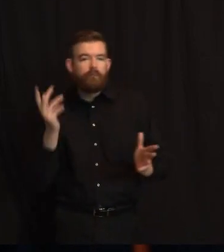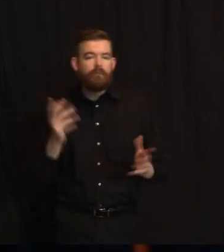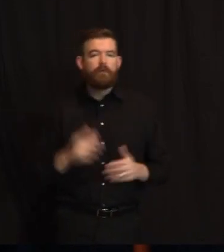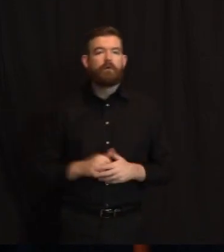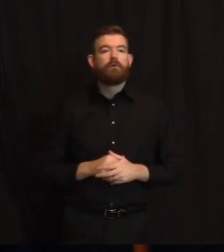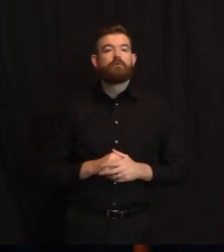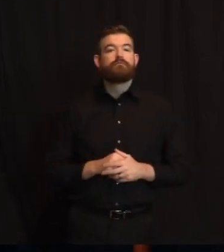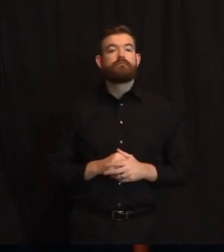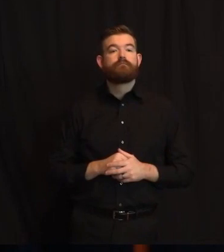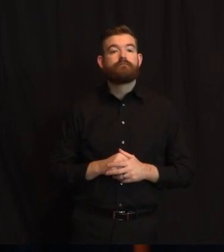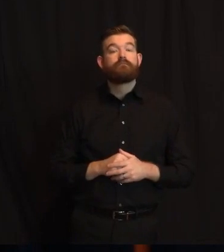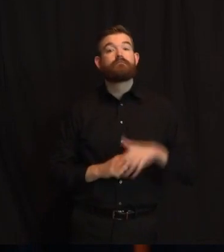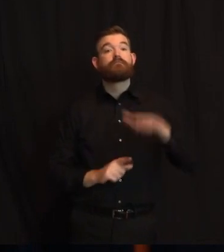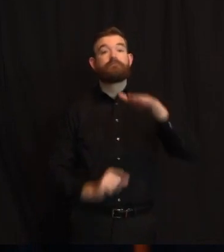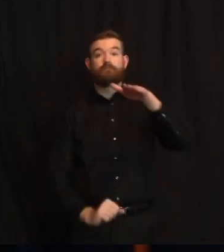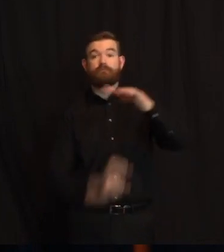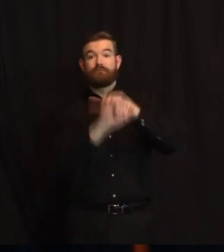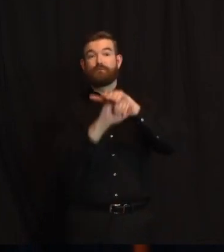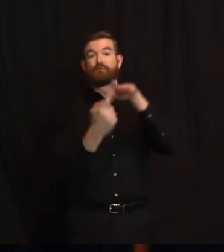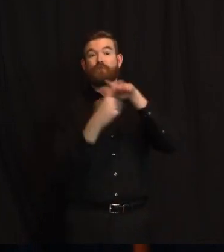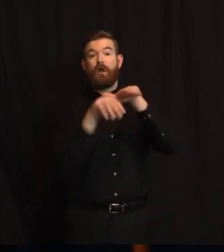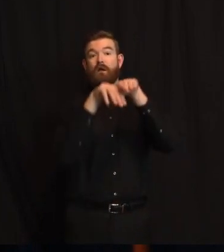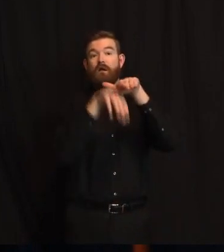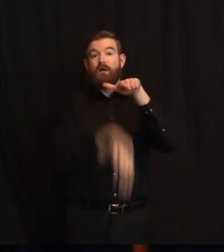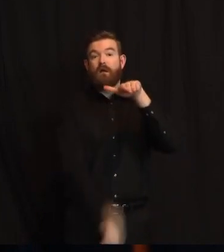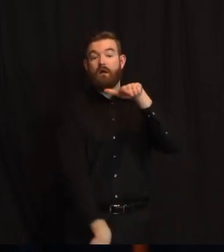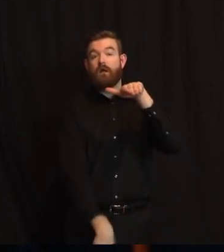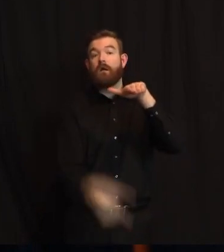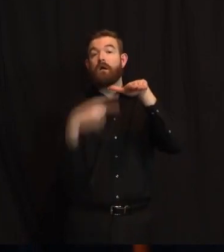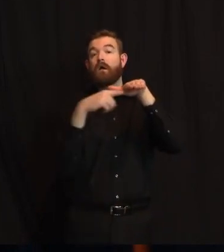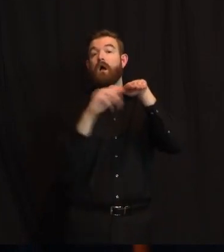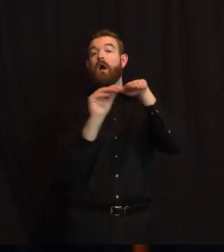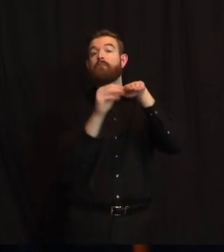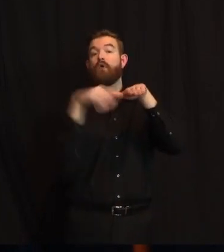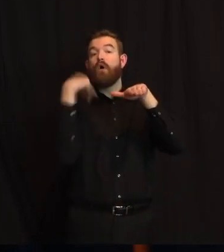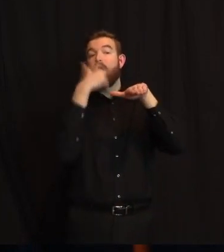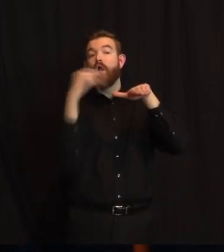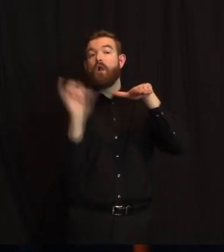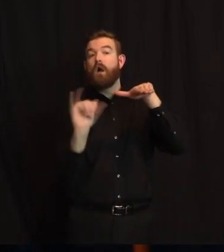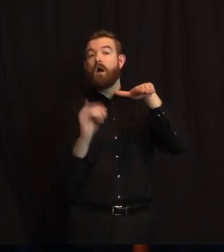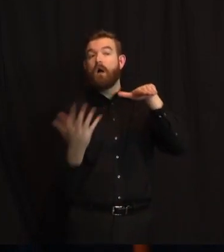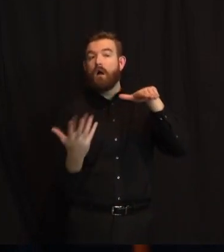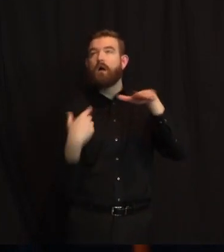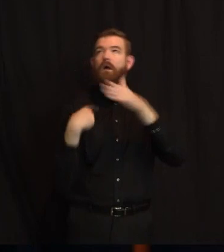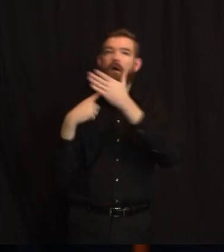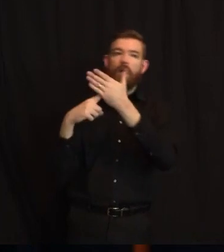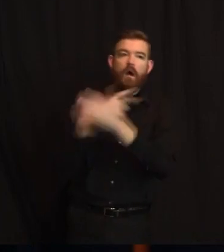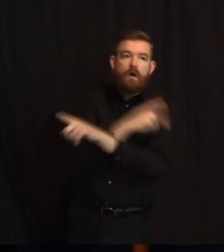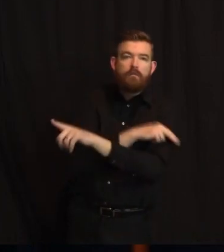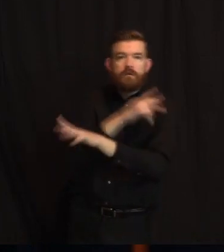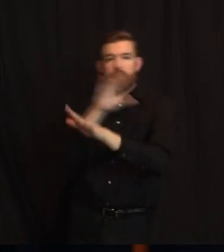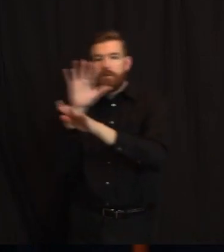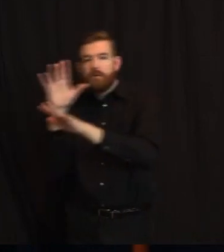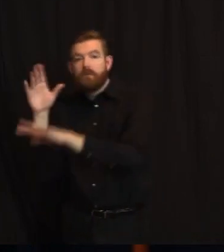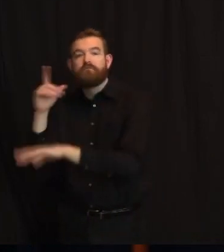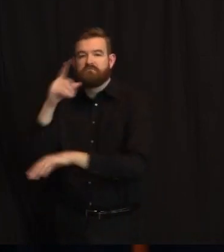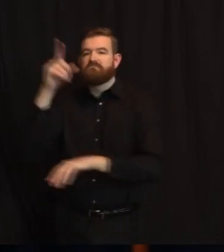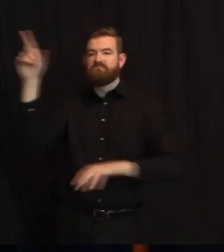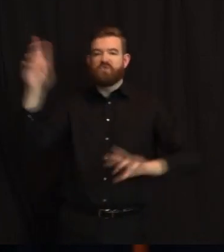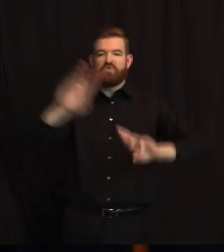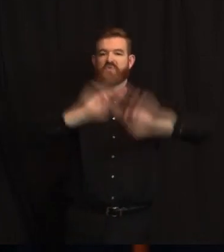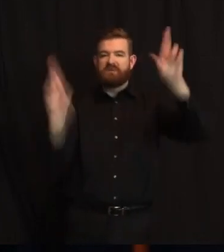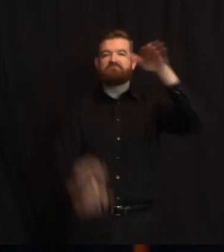predictive modeling that we have, and in conversations with our hospitals, we believe they will be able to handle the peak in terms of their